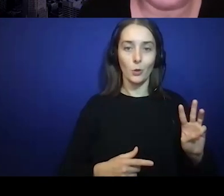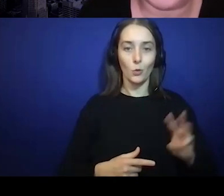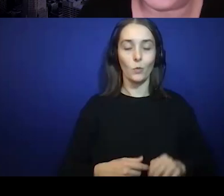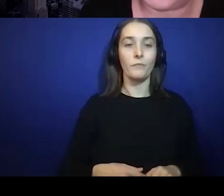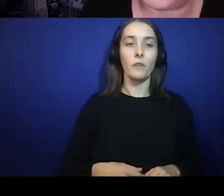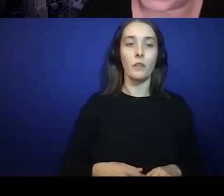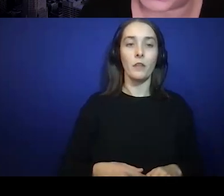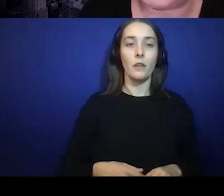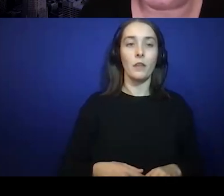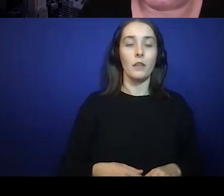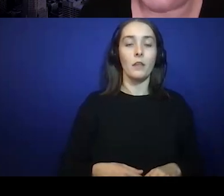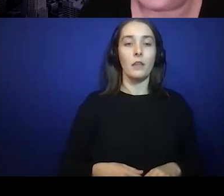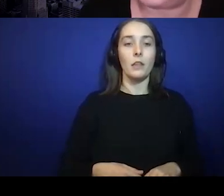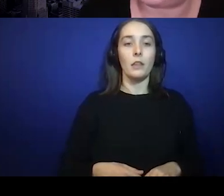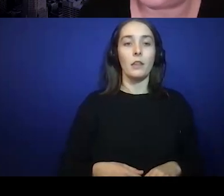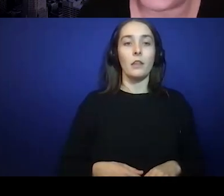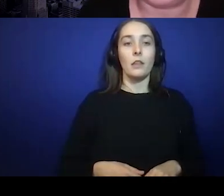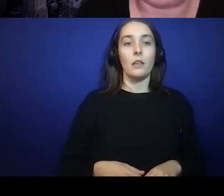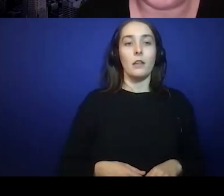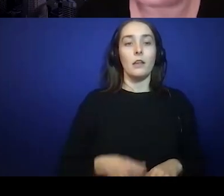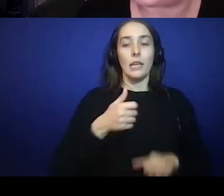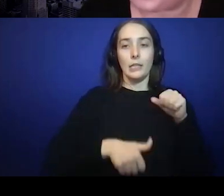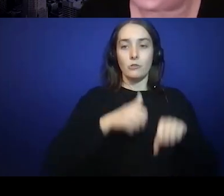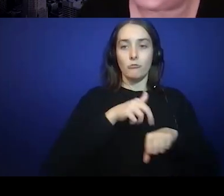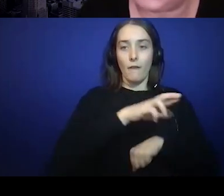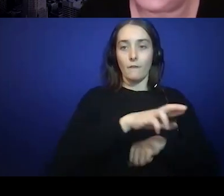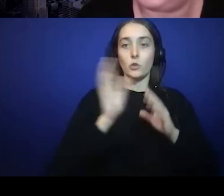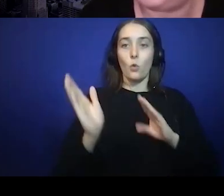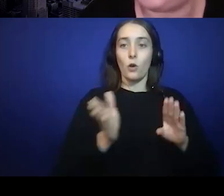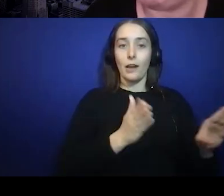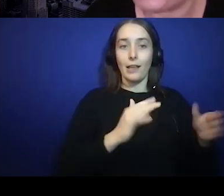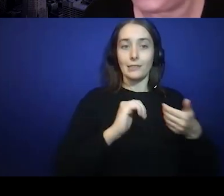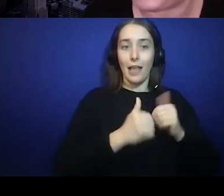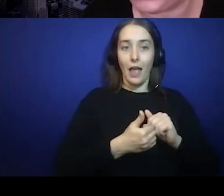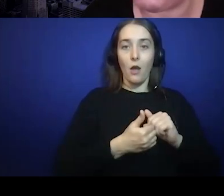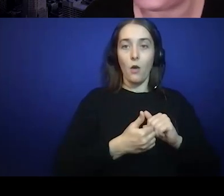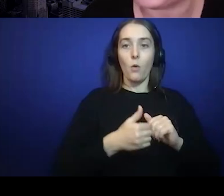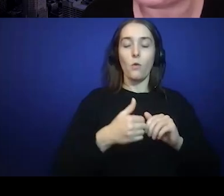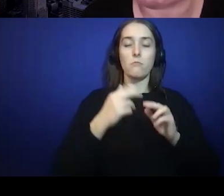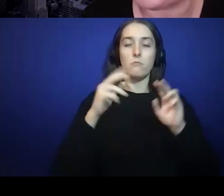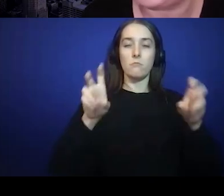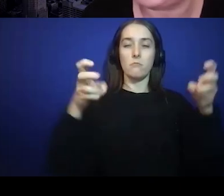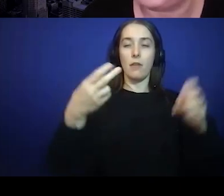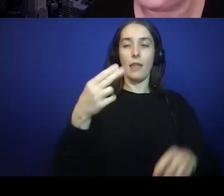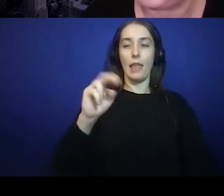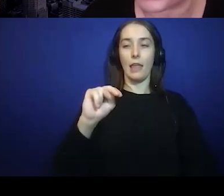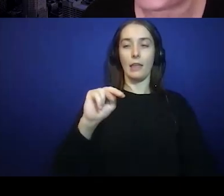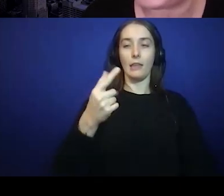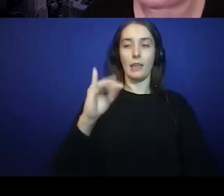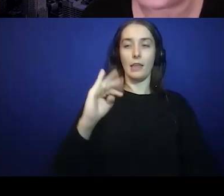Each of the references is organized with what's called a hanging indent. Basically just means that the